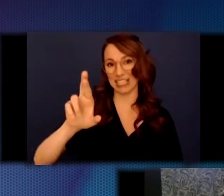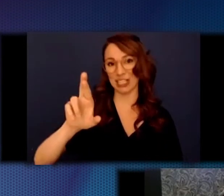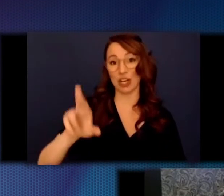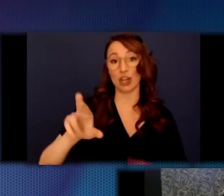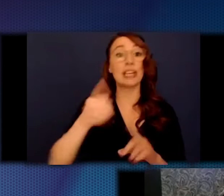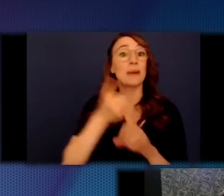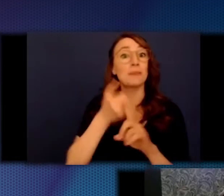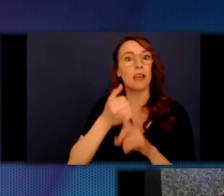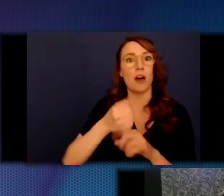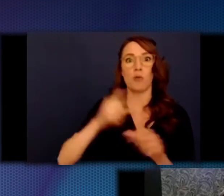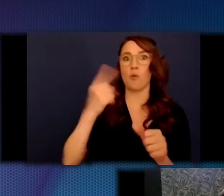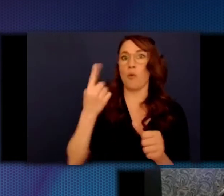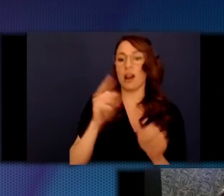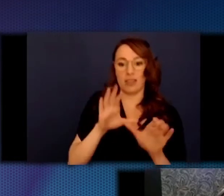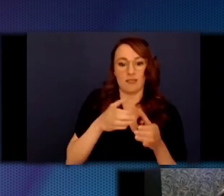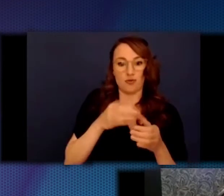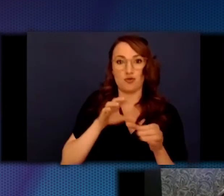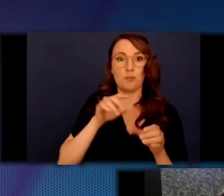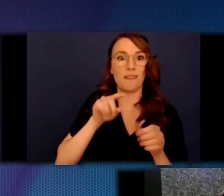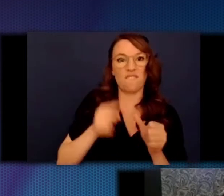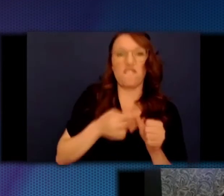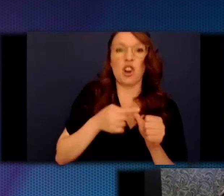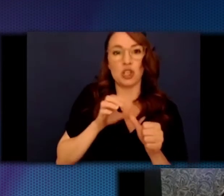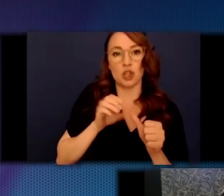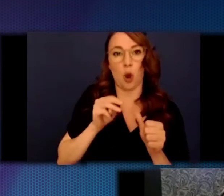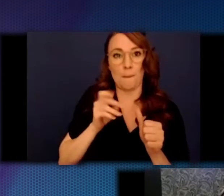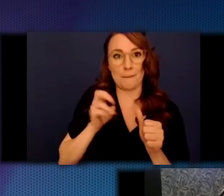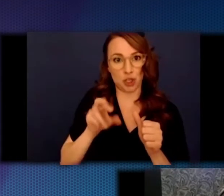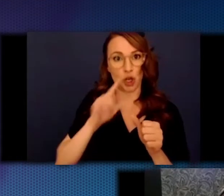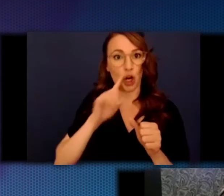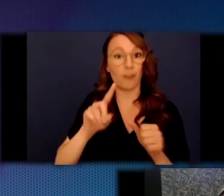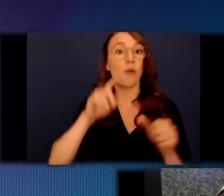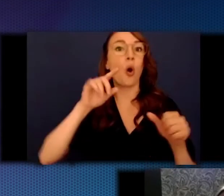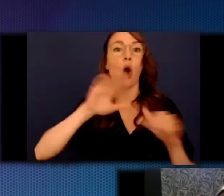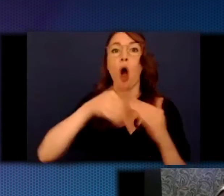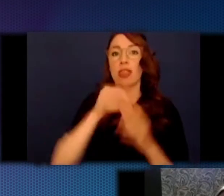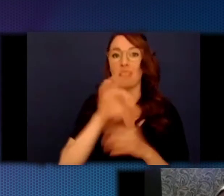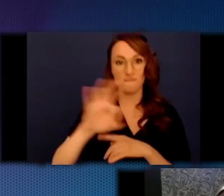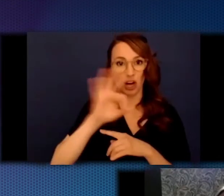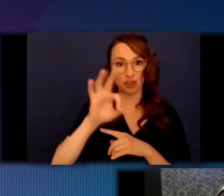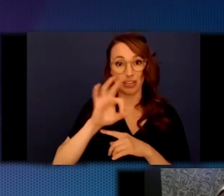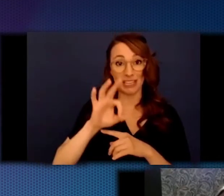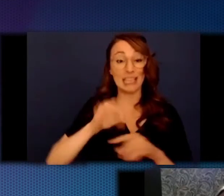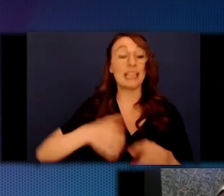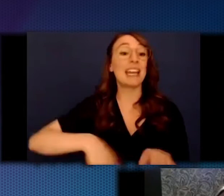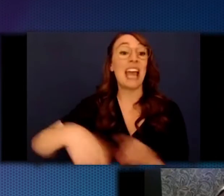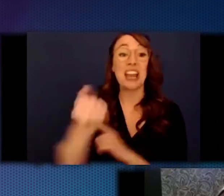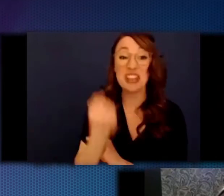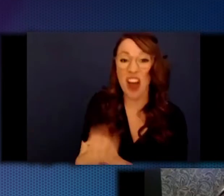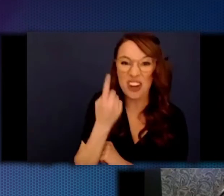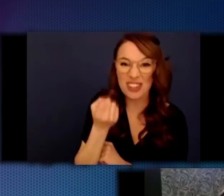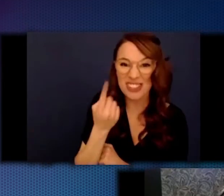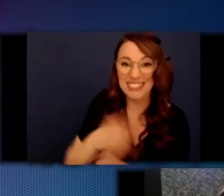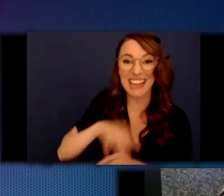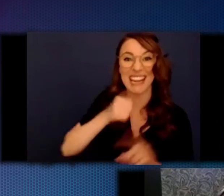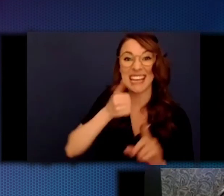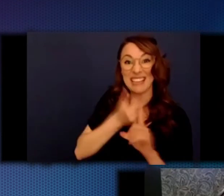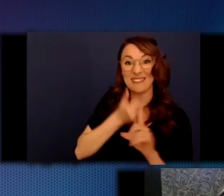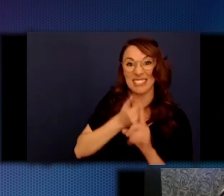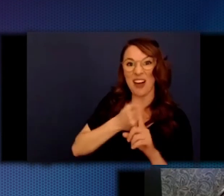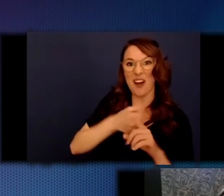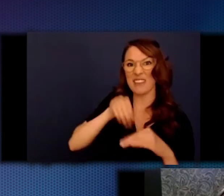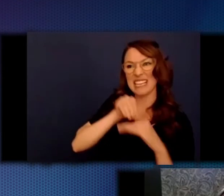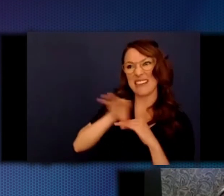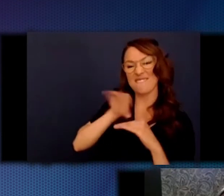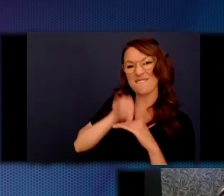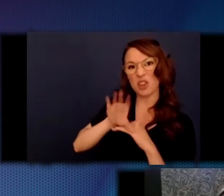Frederick County and had influence over its development. And it was under his direction that the county court gave the big old middle finger to the British